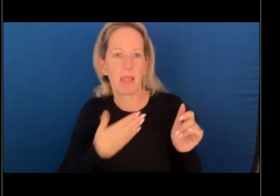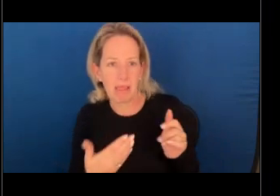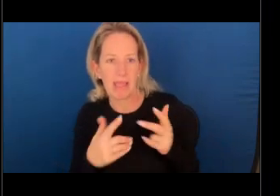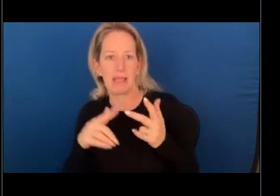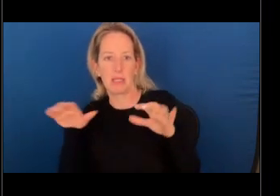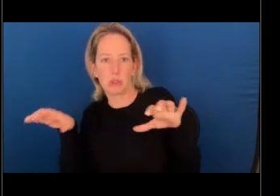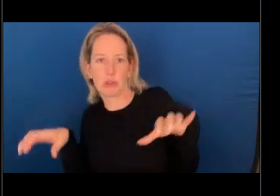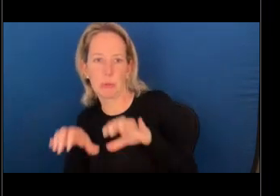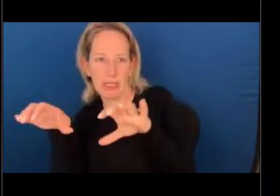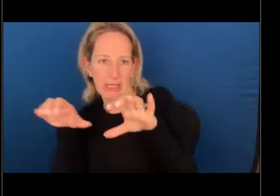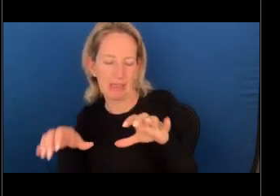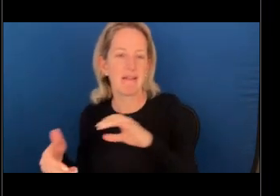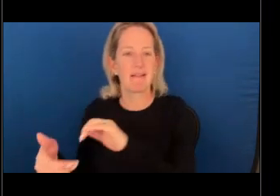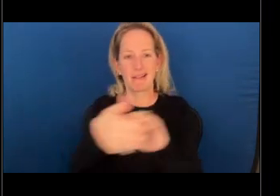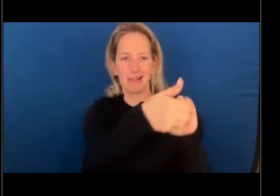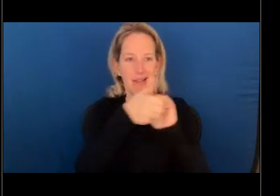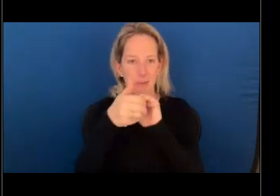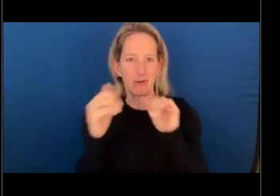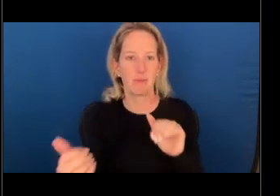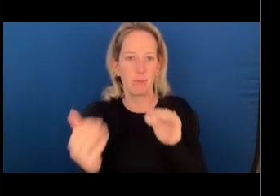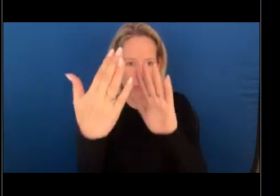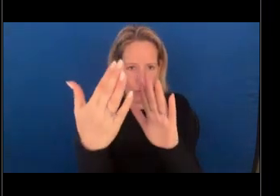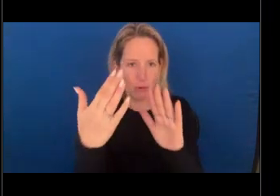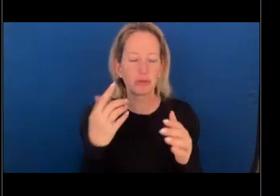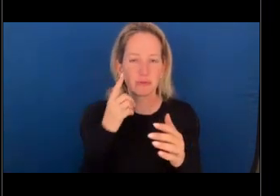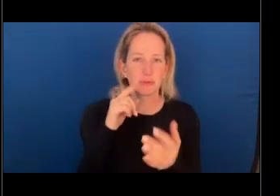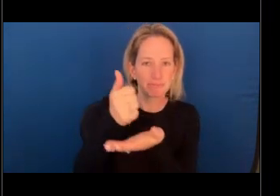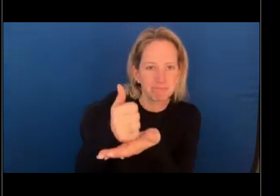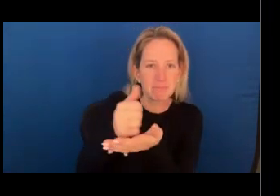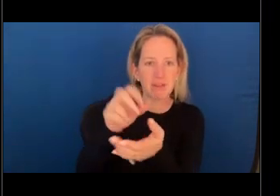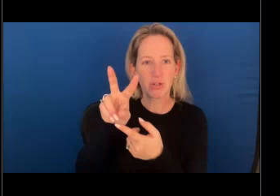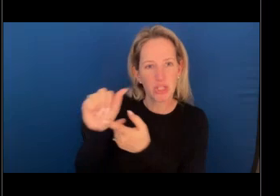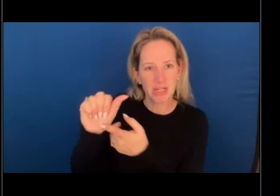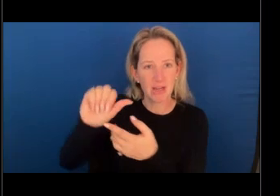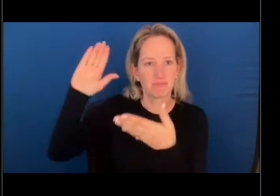Virginia Marine Debris Reduction Plan. Thank you.